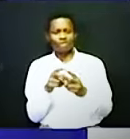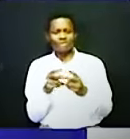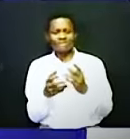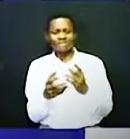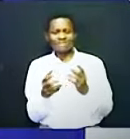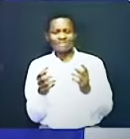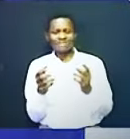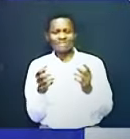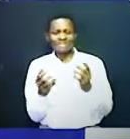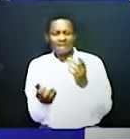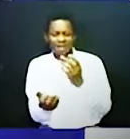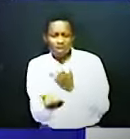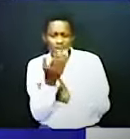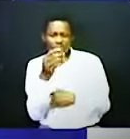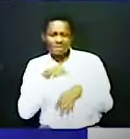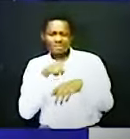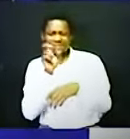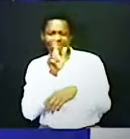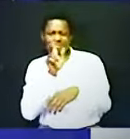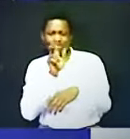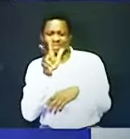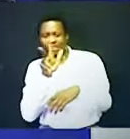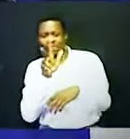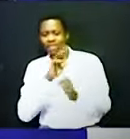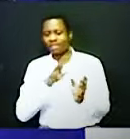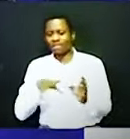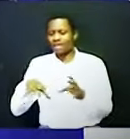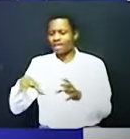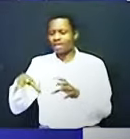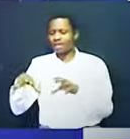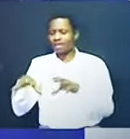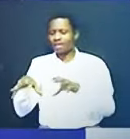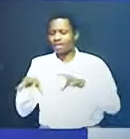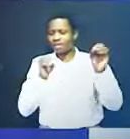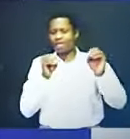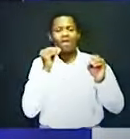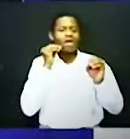solitary place where he prayed.